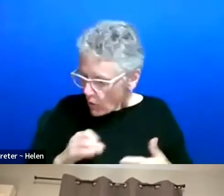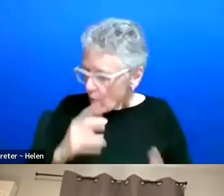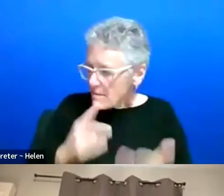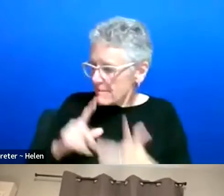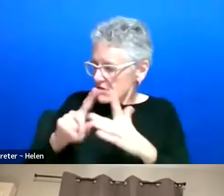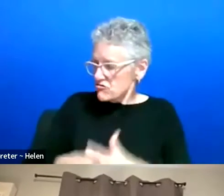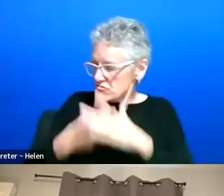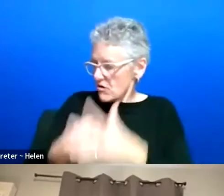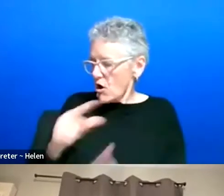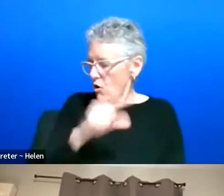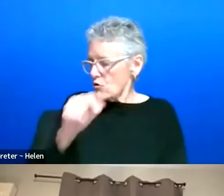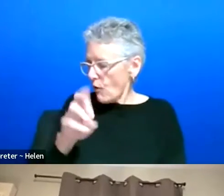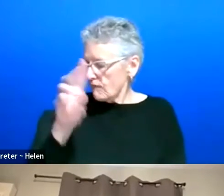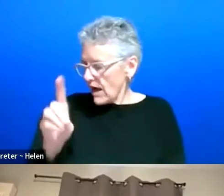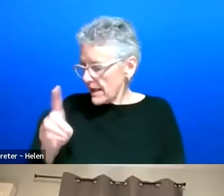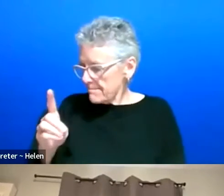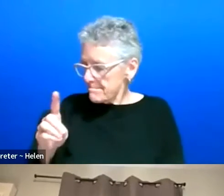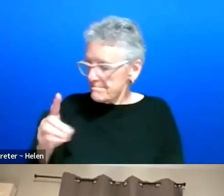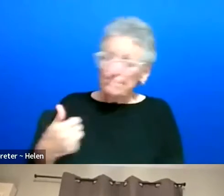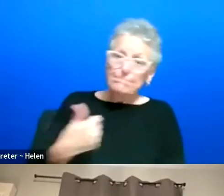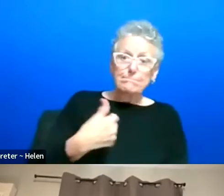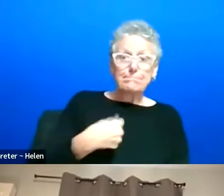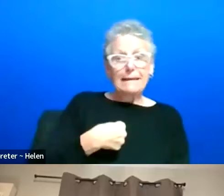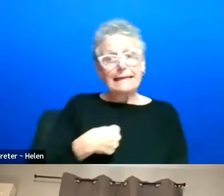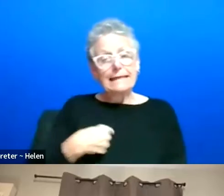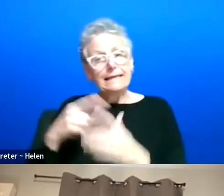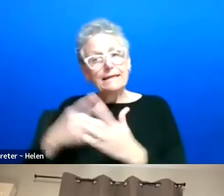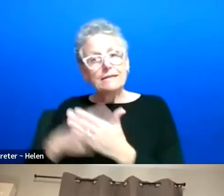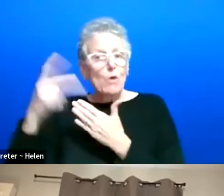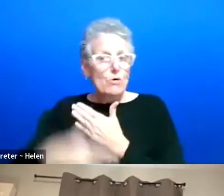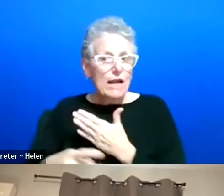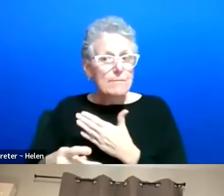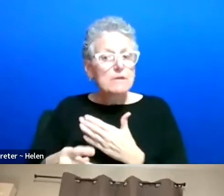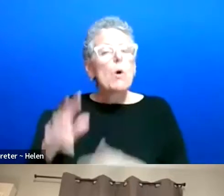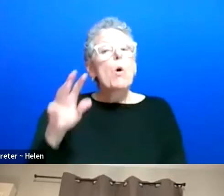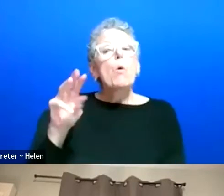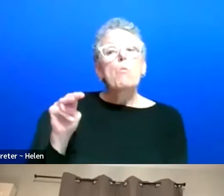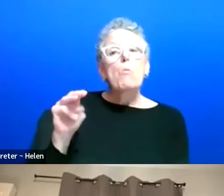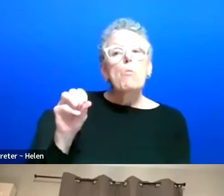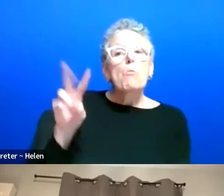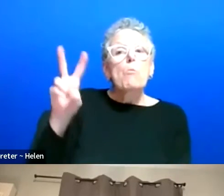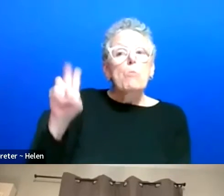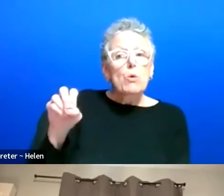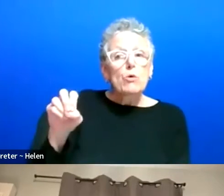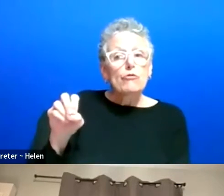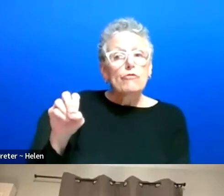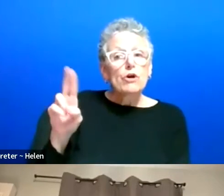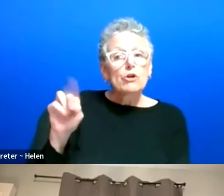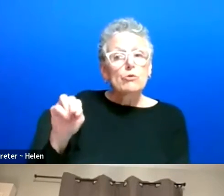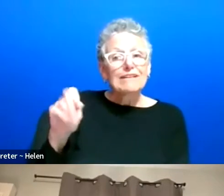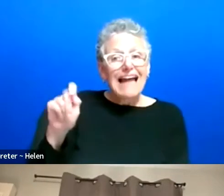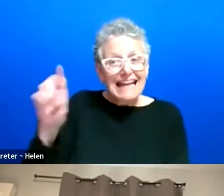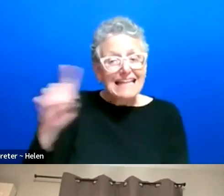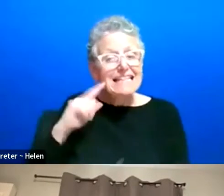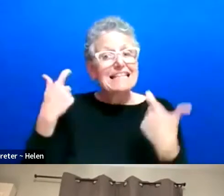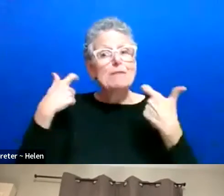GoFundMe, those types of programs. And certainly Move United, which is, a large